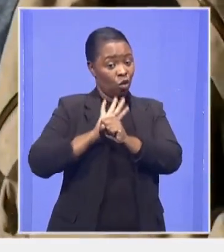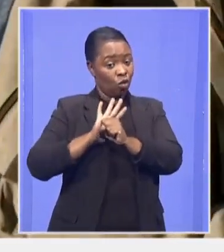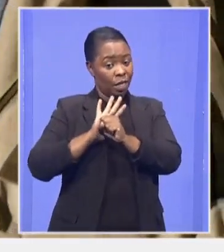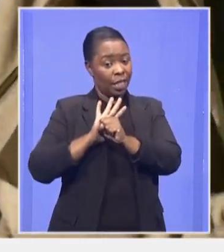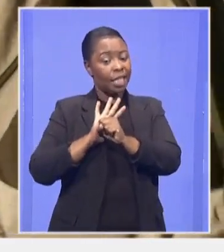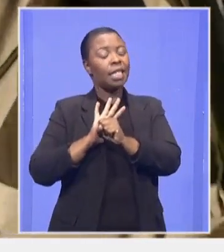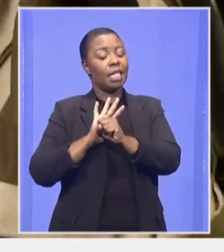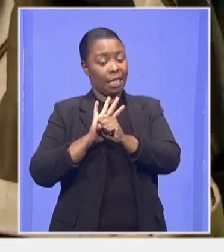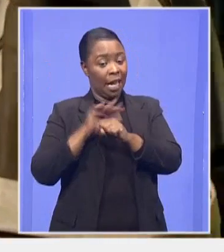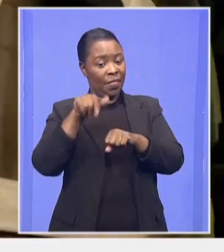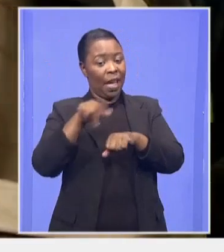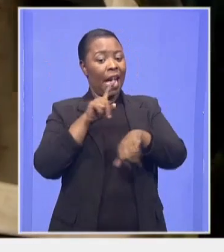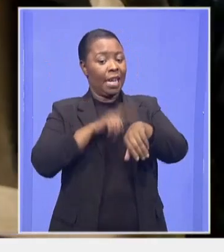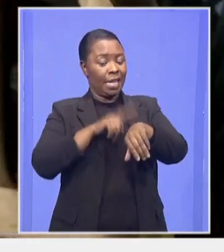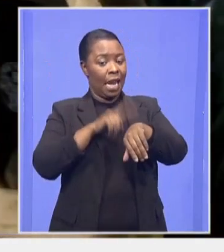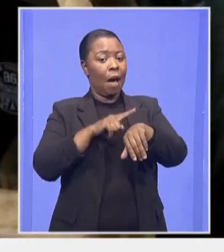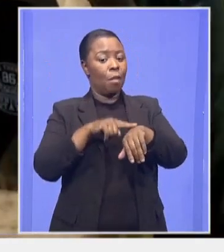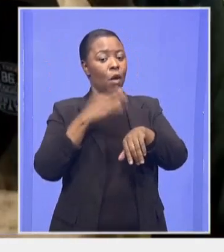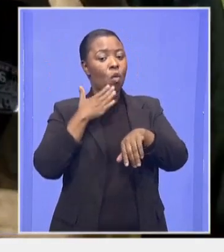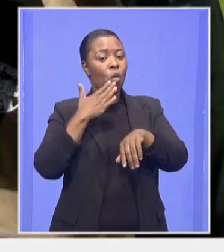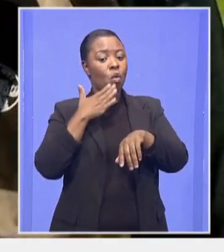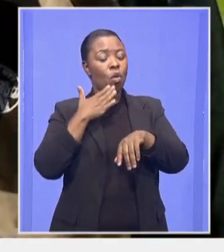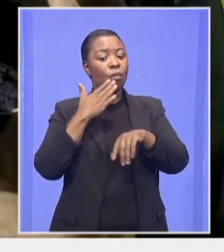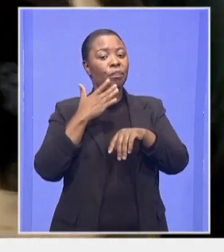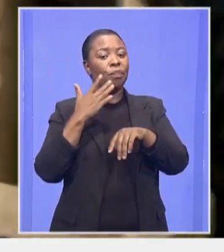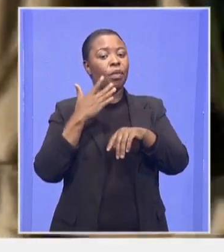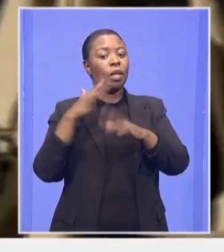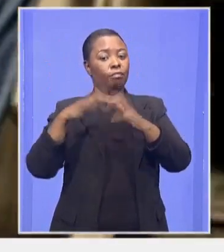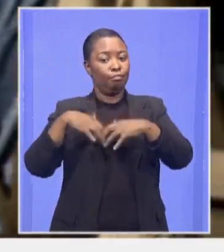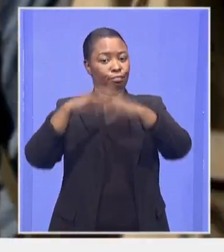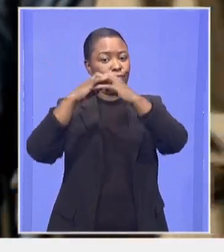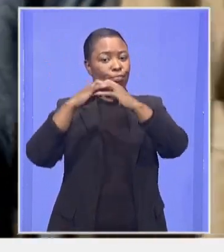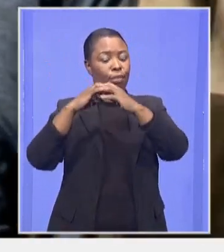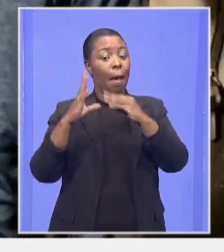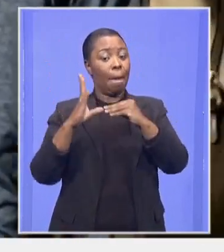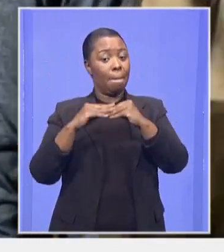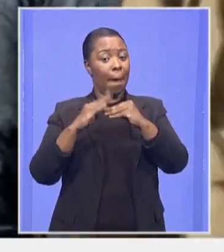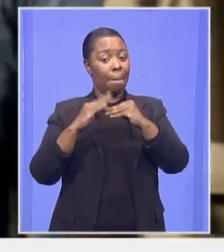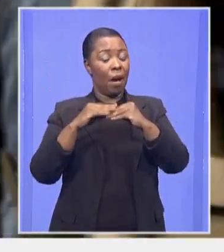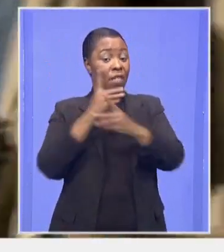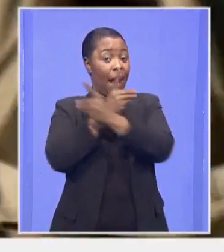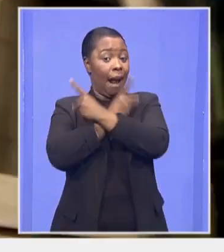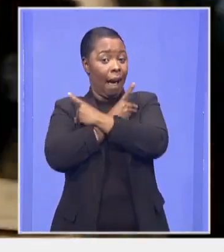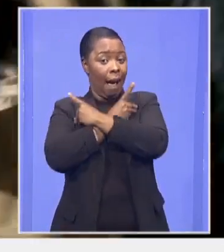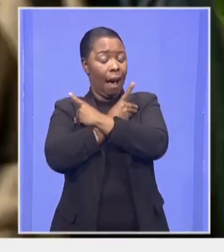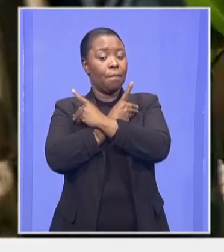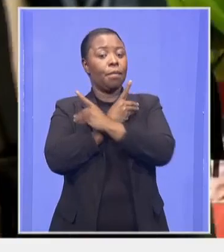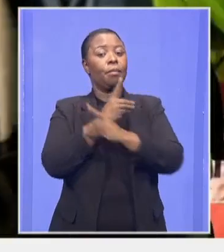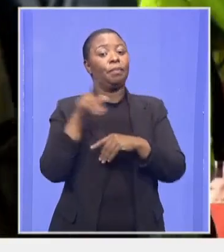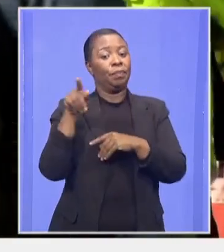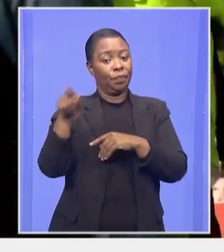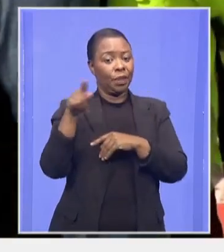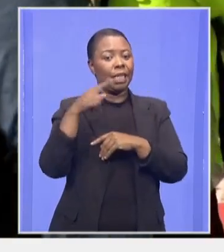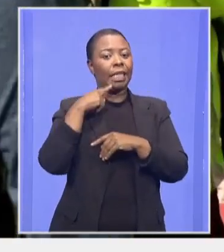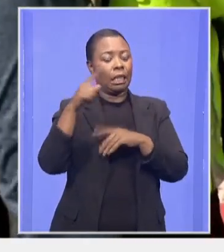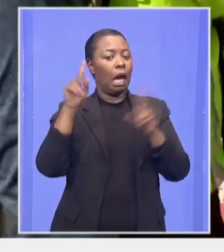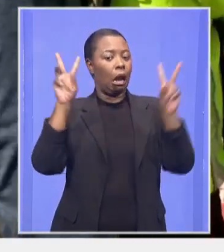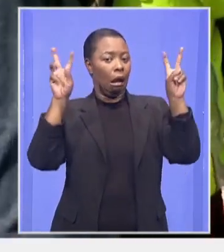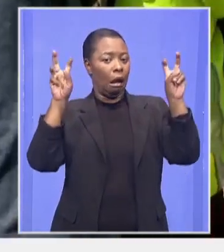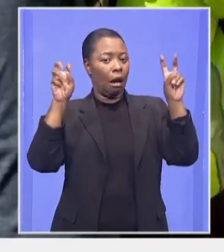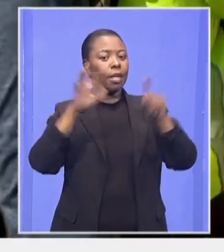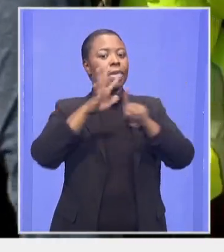at the time, with our founder of our club, member Farouk Bayer, decided to call this a Slave Route Challenge, and